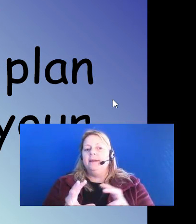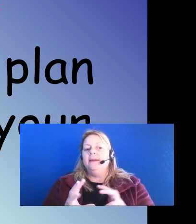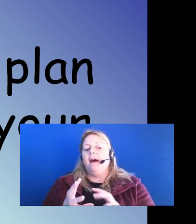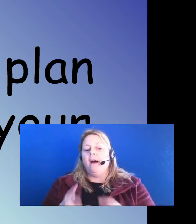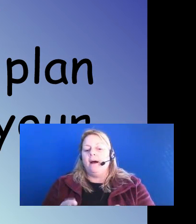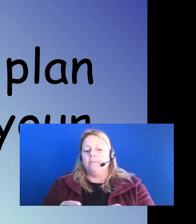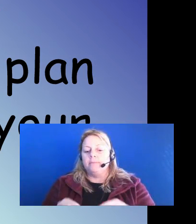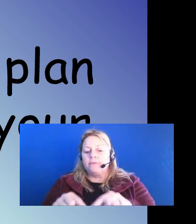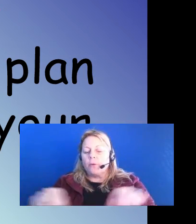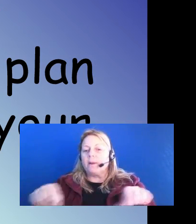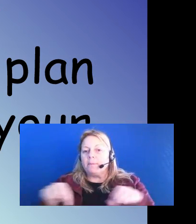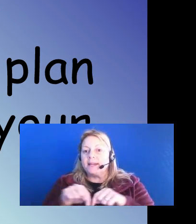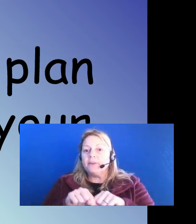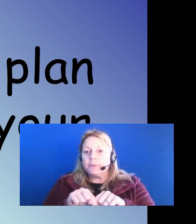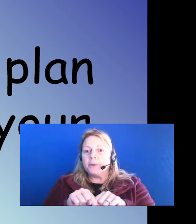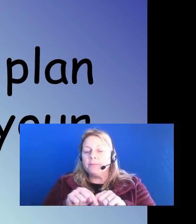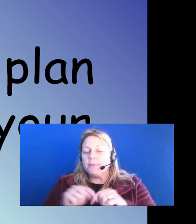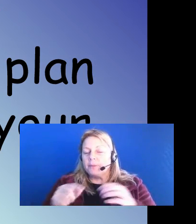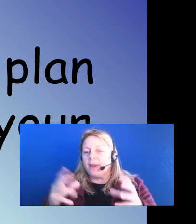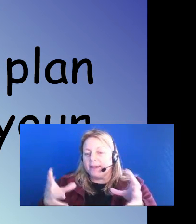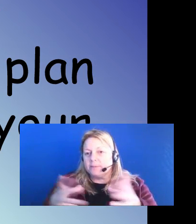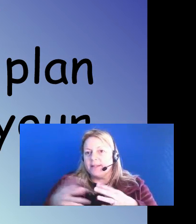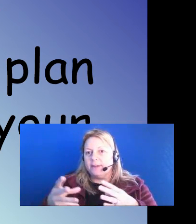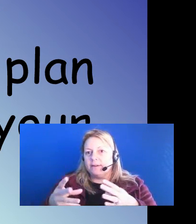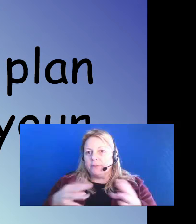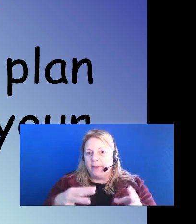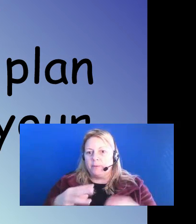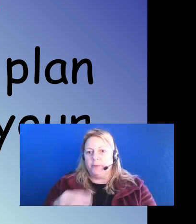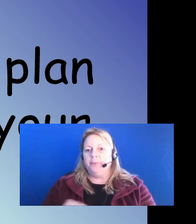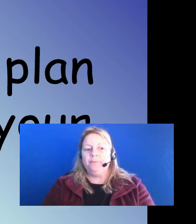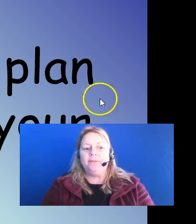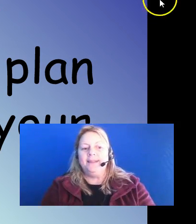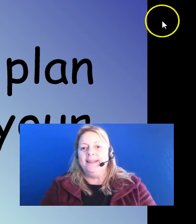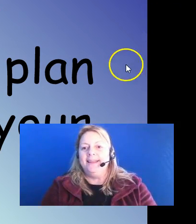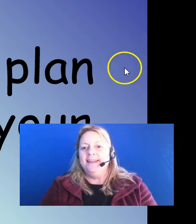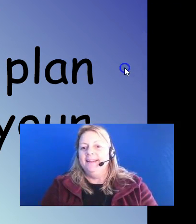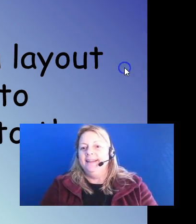plan for a particular room with items in there for that room.